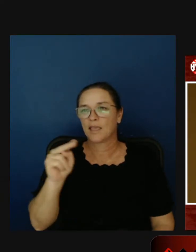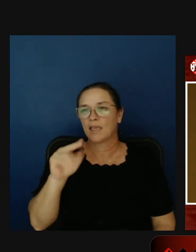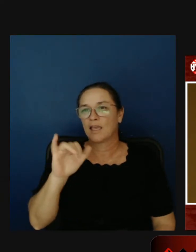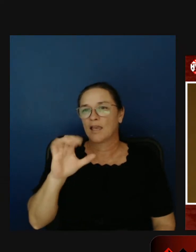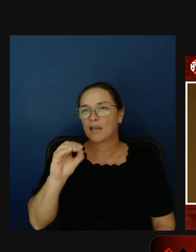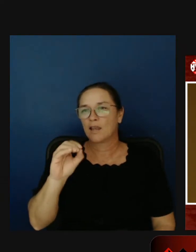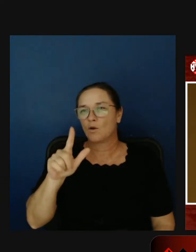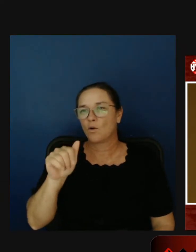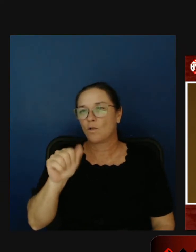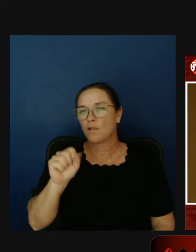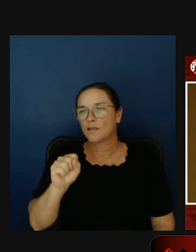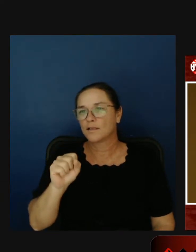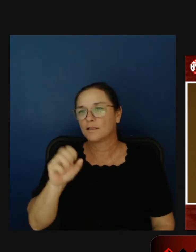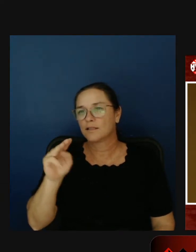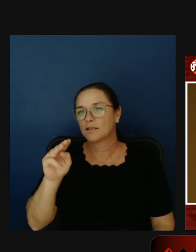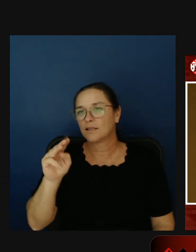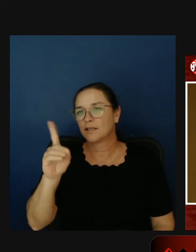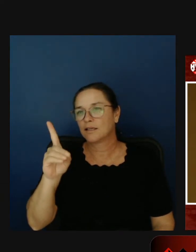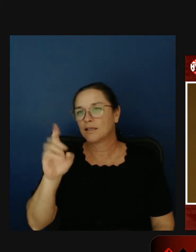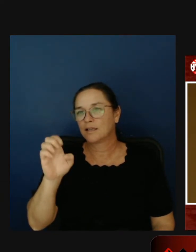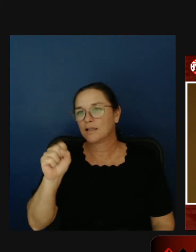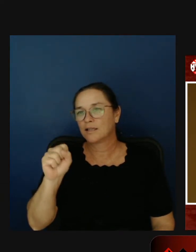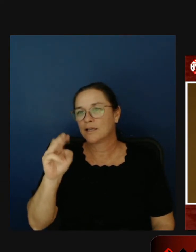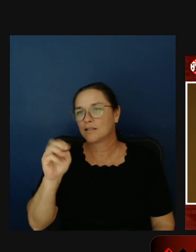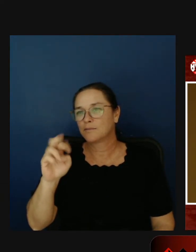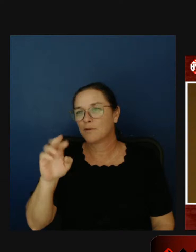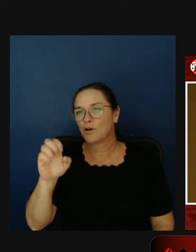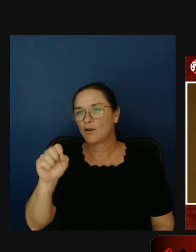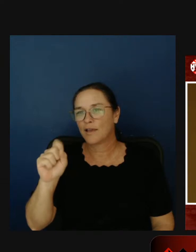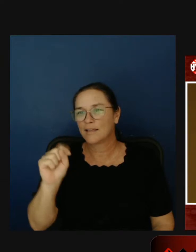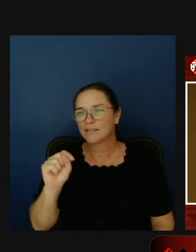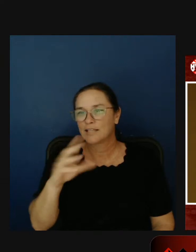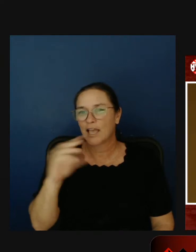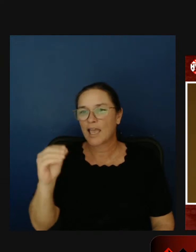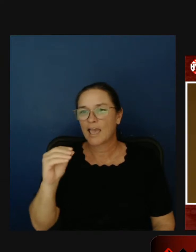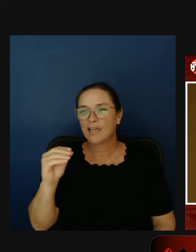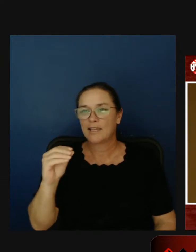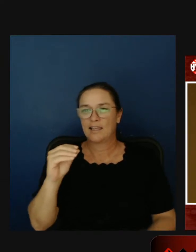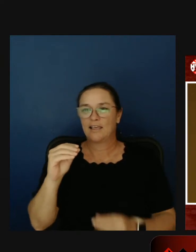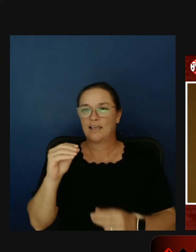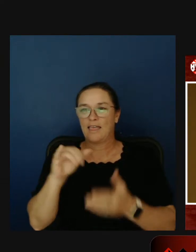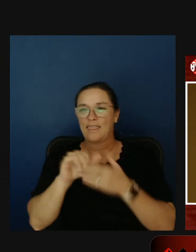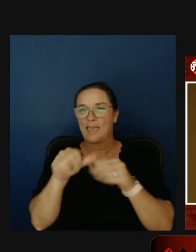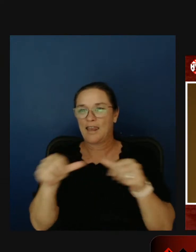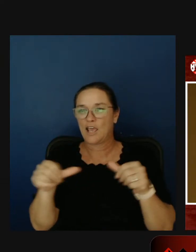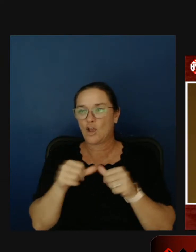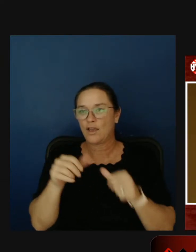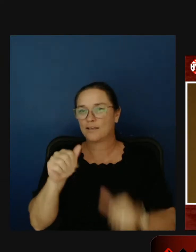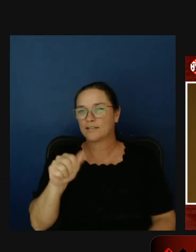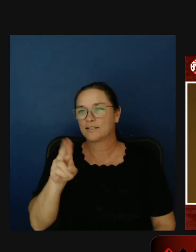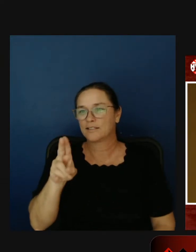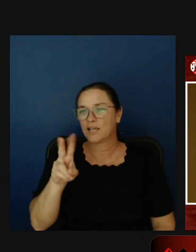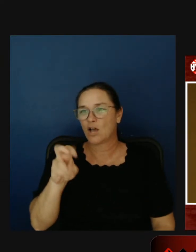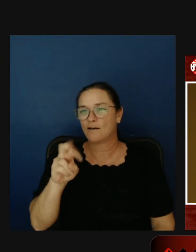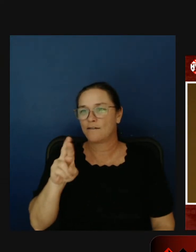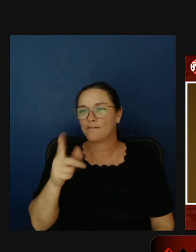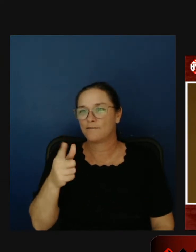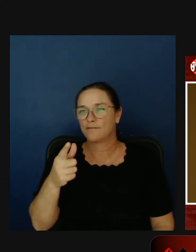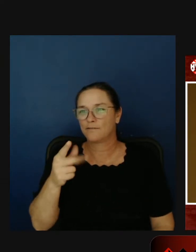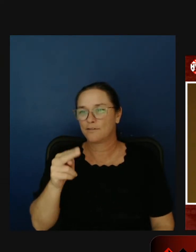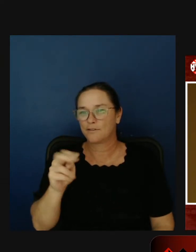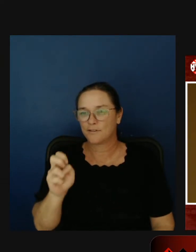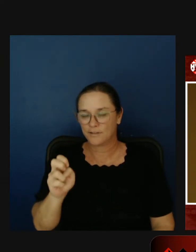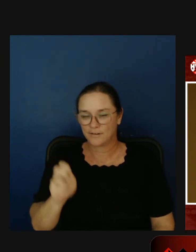And this region. All right, I can't say any of those things. So this is a Frenchman